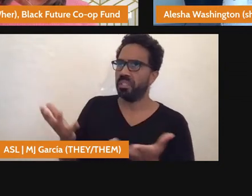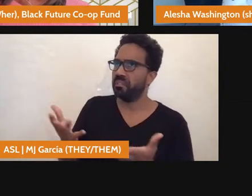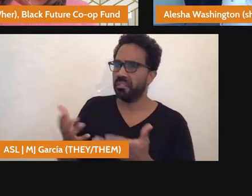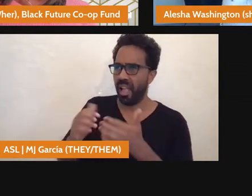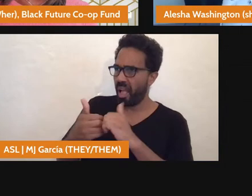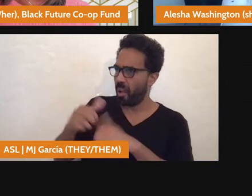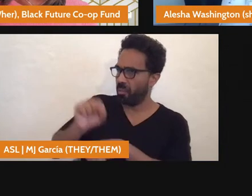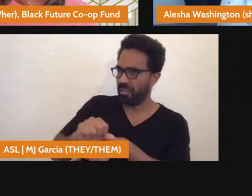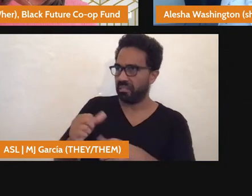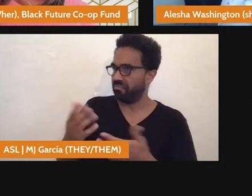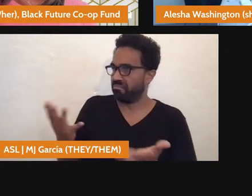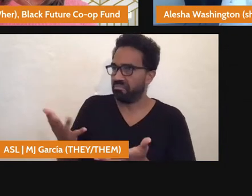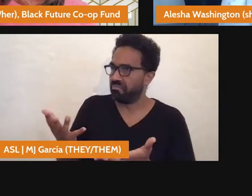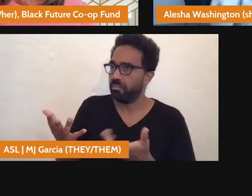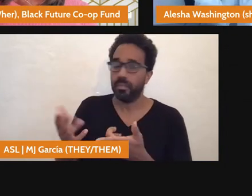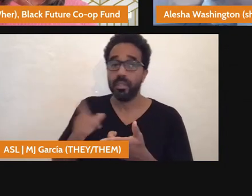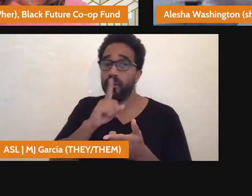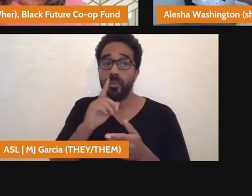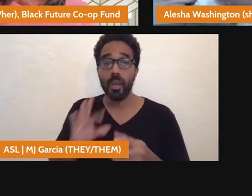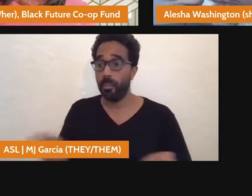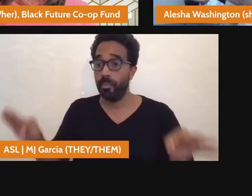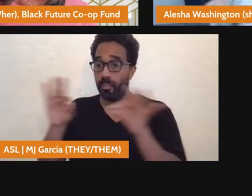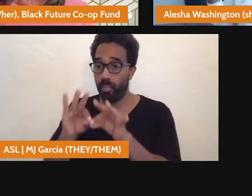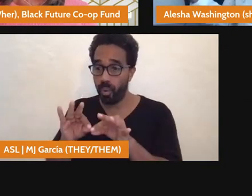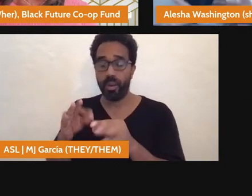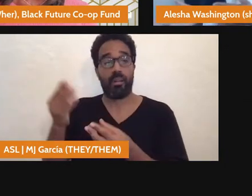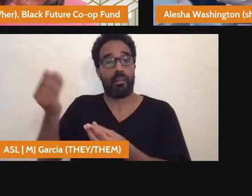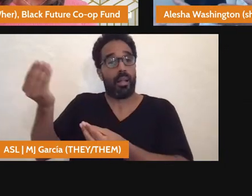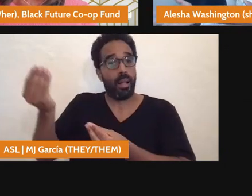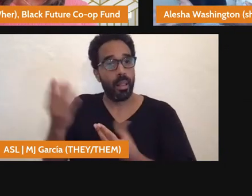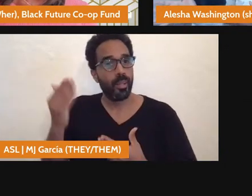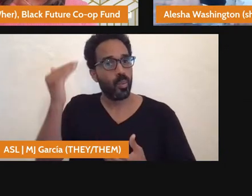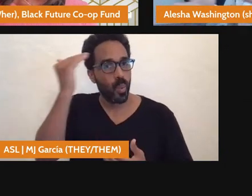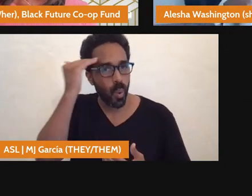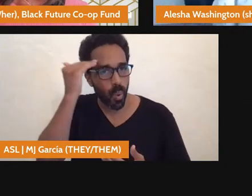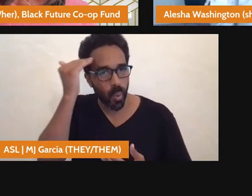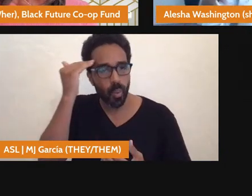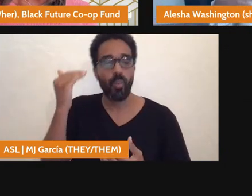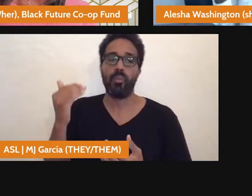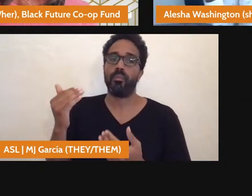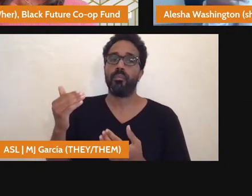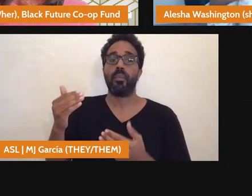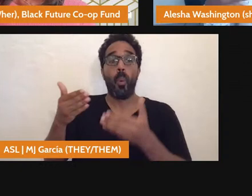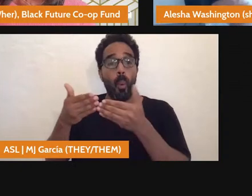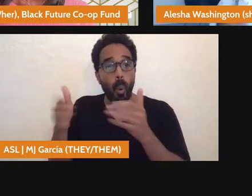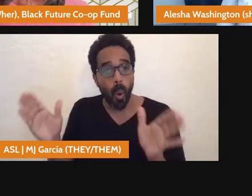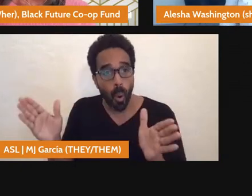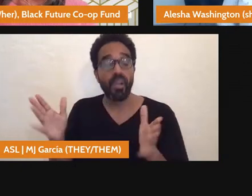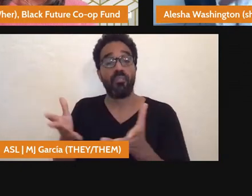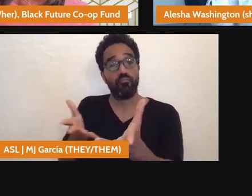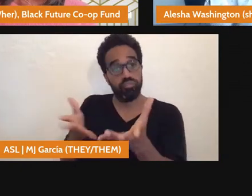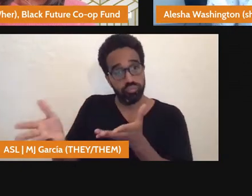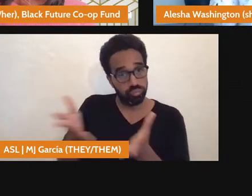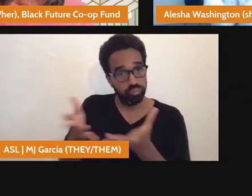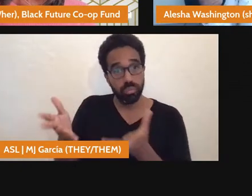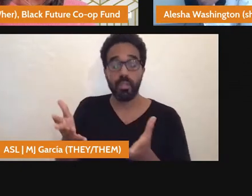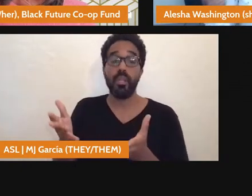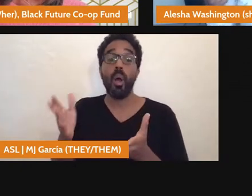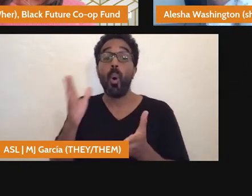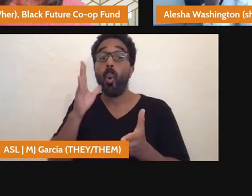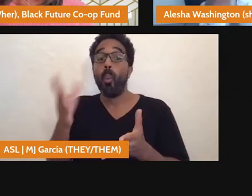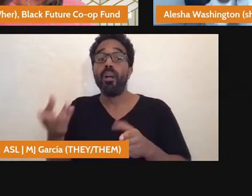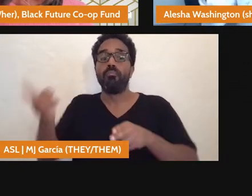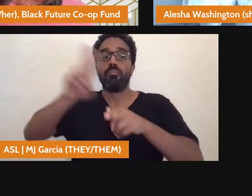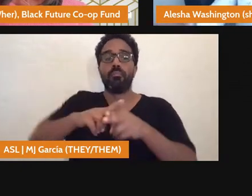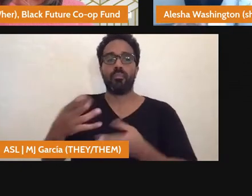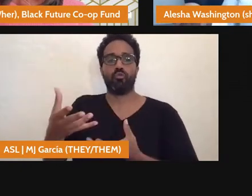we experience as grant makers to get to an actual trend going to an organization, right? And that's a part of demystifying it. I don't just make a decision